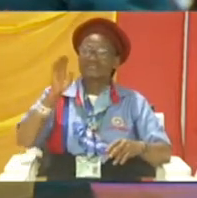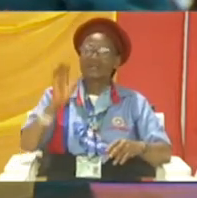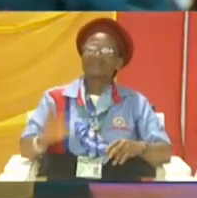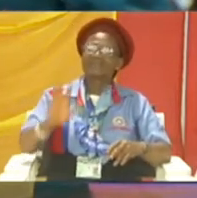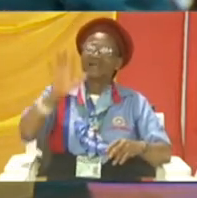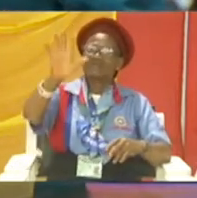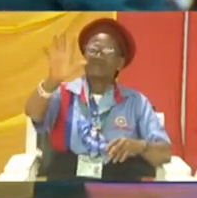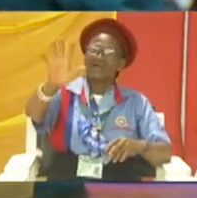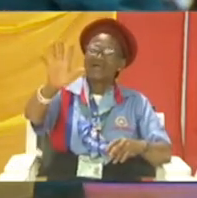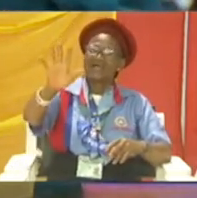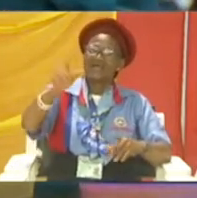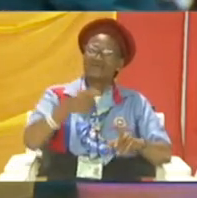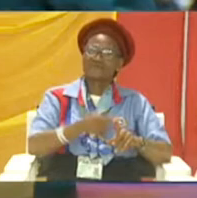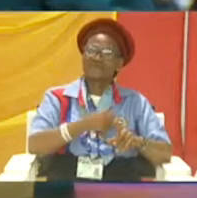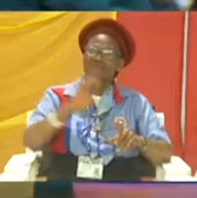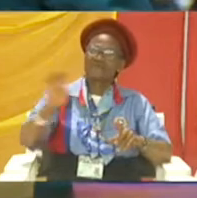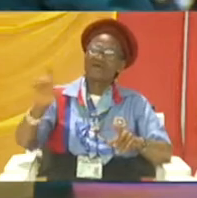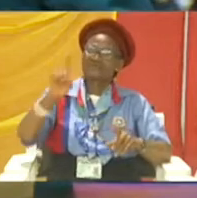14,